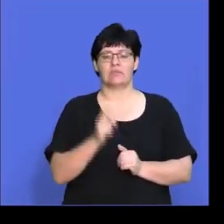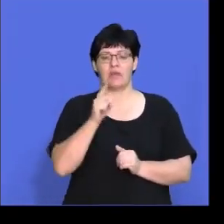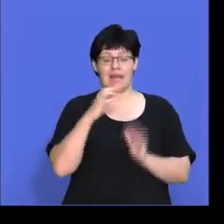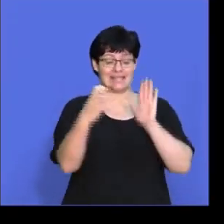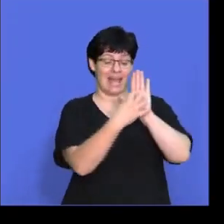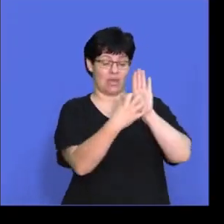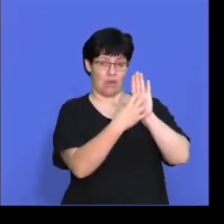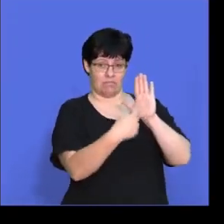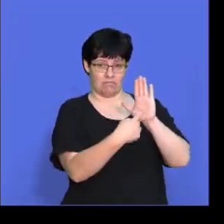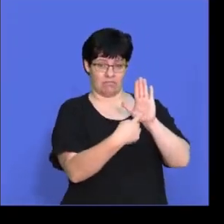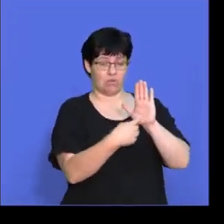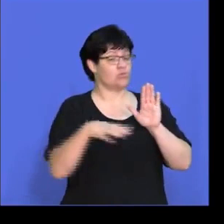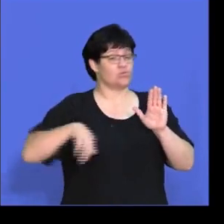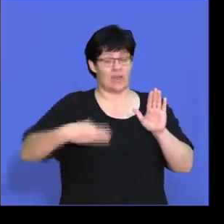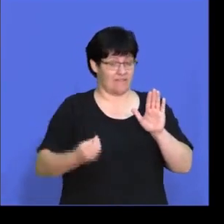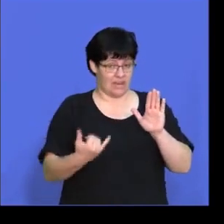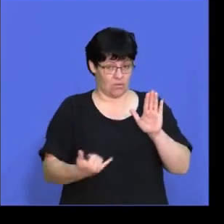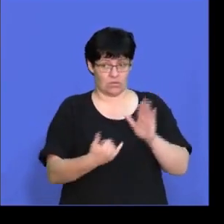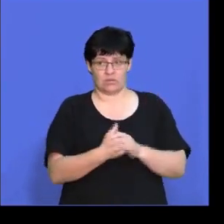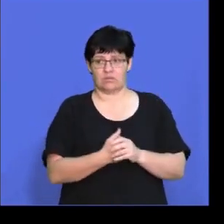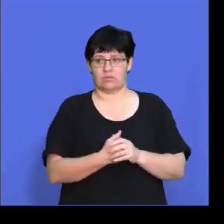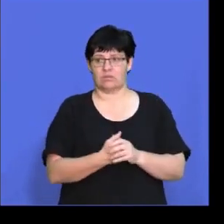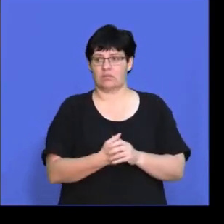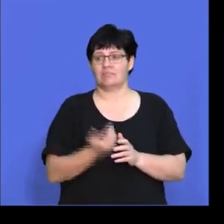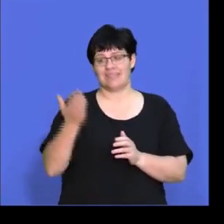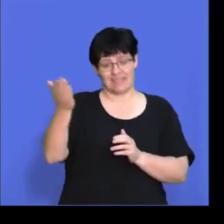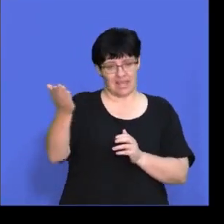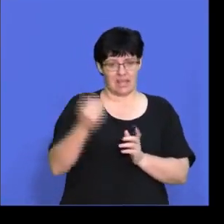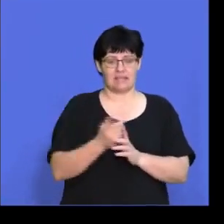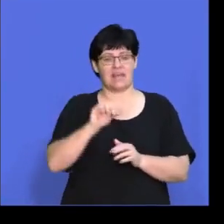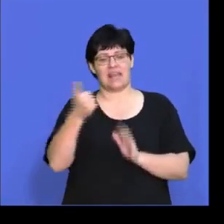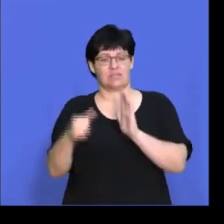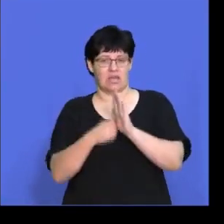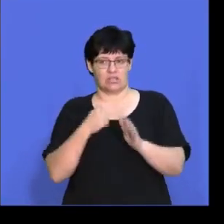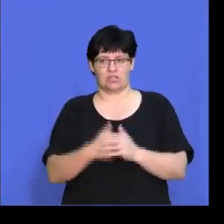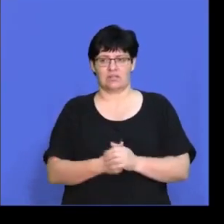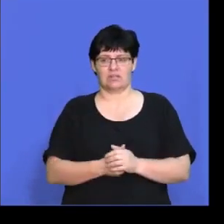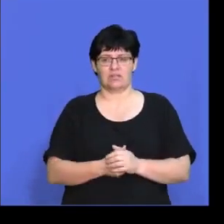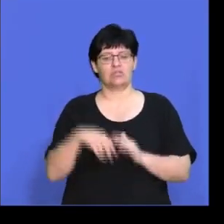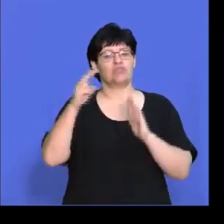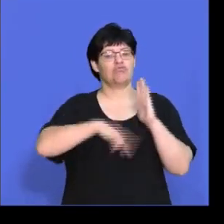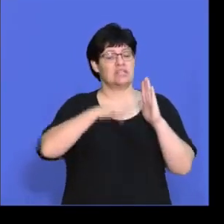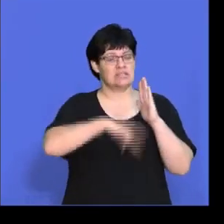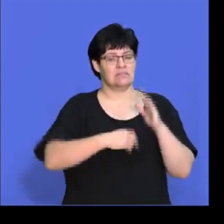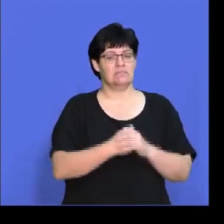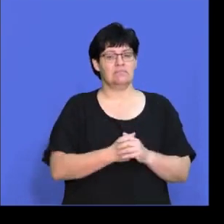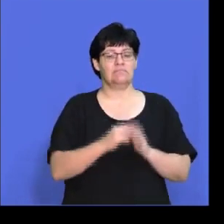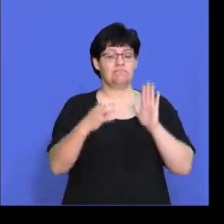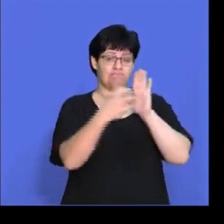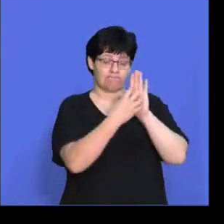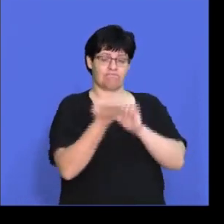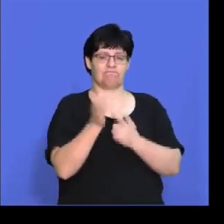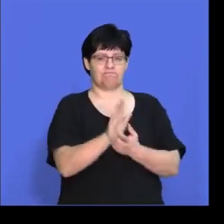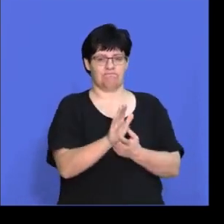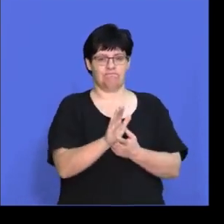The diagram, which we don't have in front of us, but it's definitely there. It's on the next page. I'm just going to read it though. The